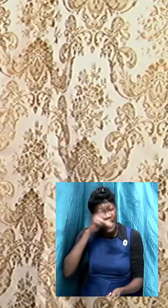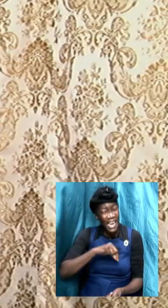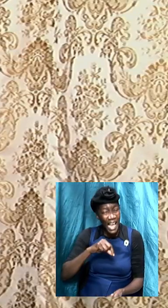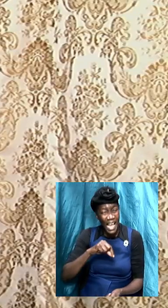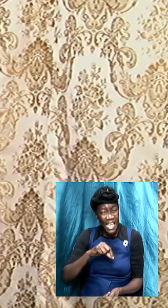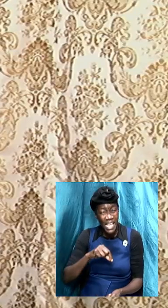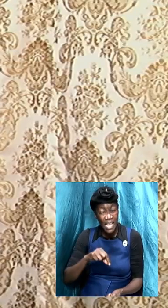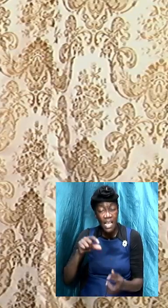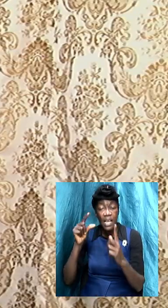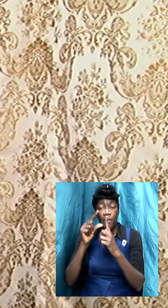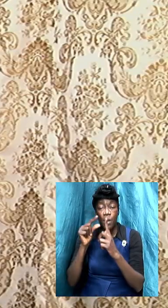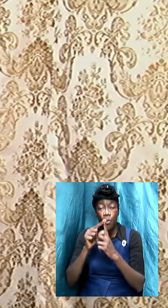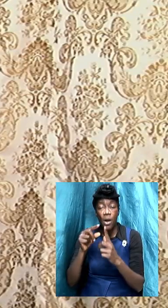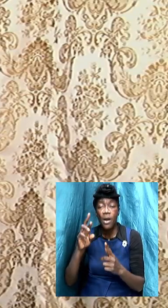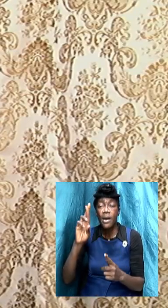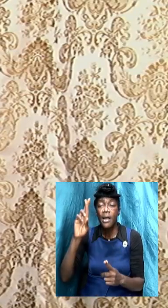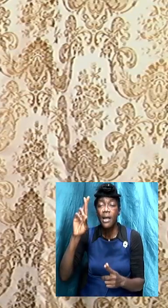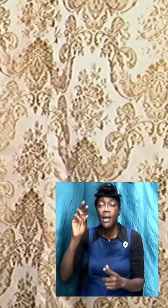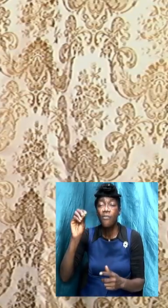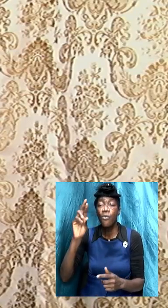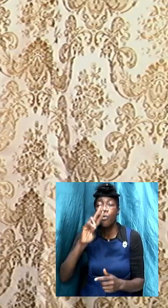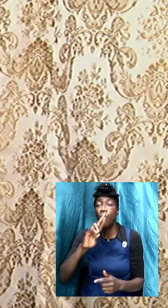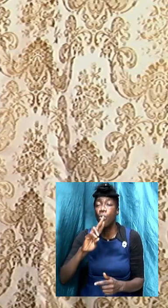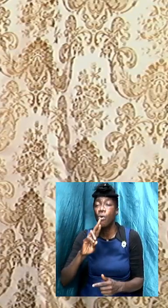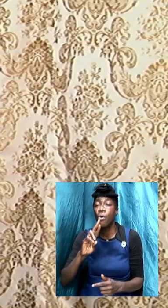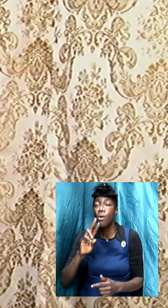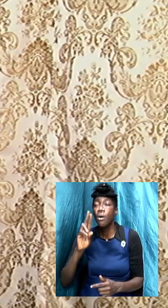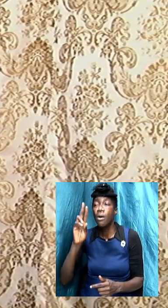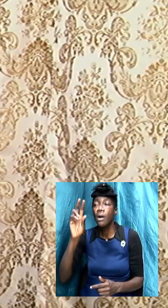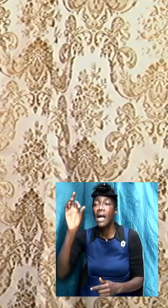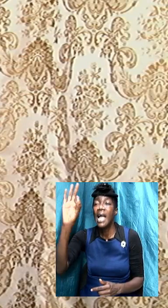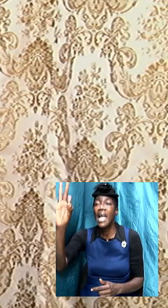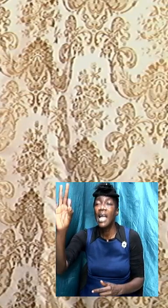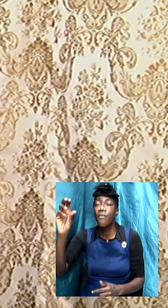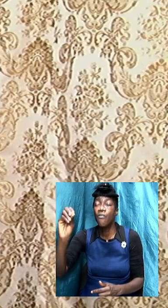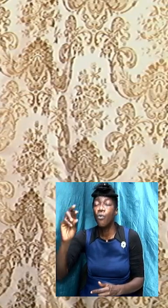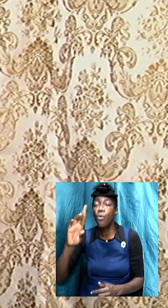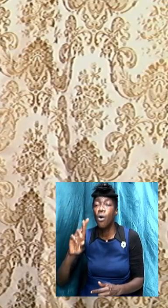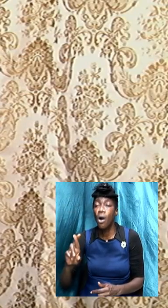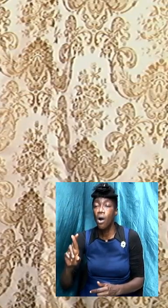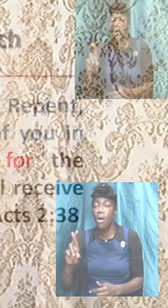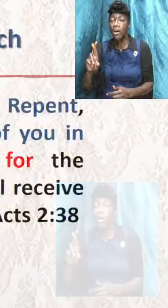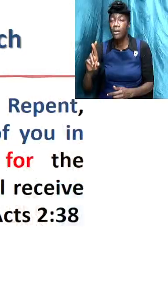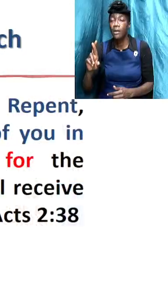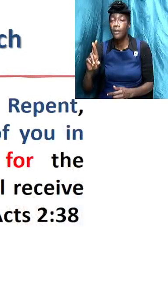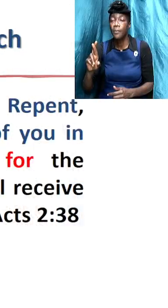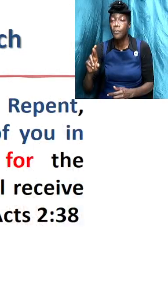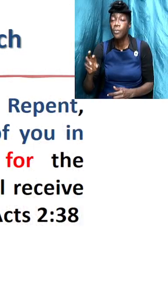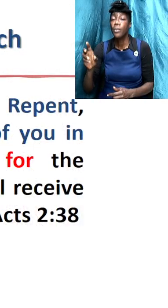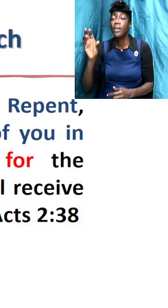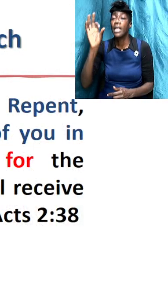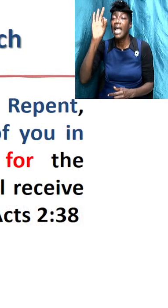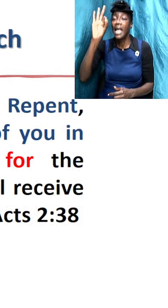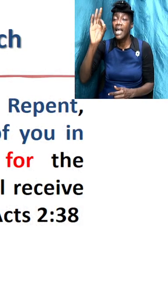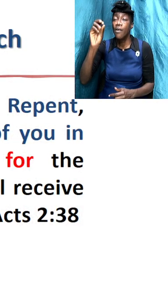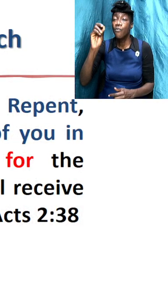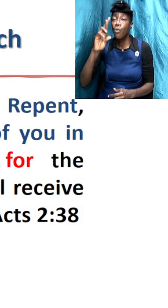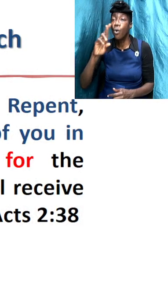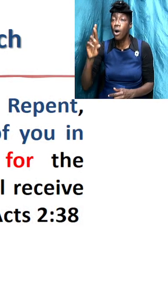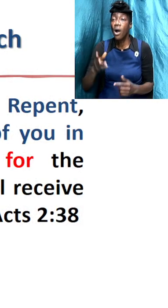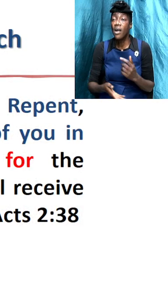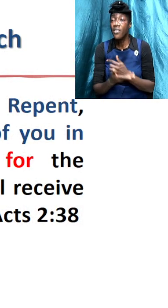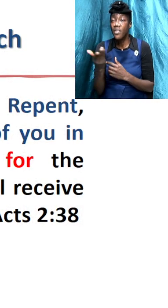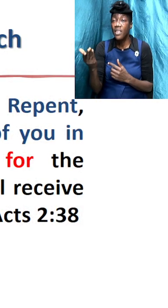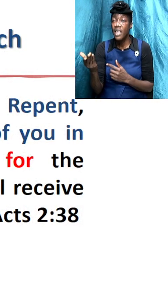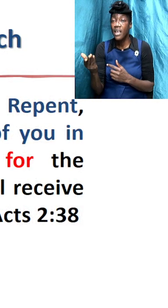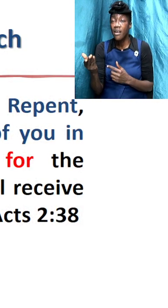there, and you might hear this come forth, and I'm happy we're in Bible study tonight so we can learn this. The word for there comes from a Greek